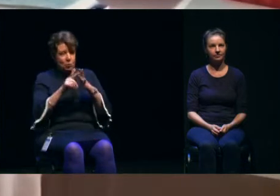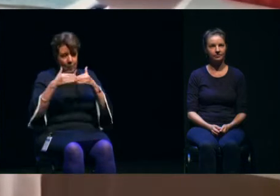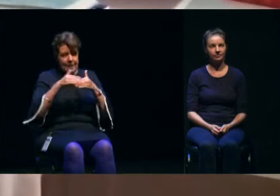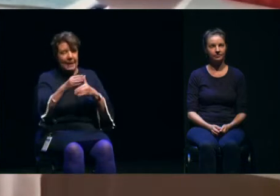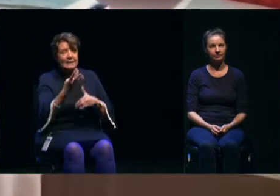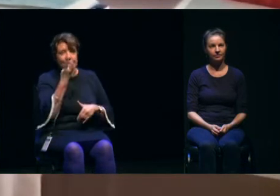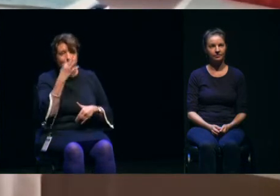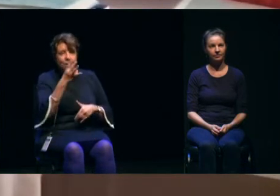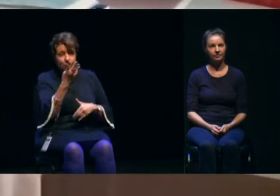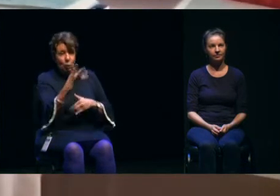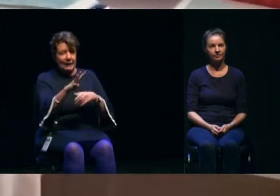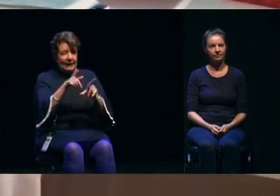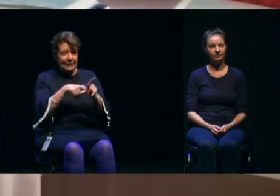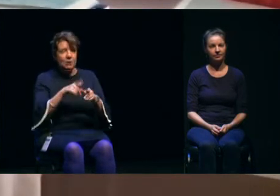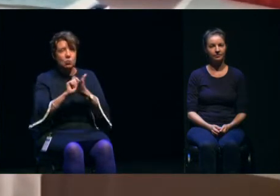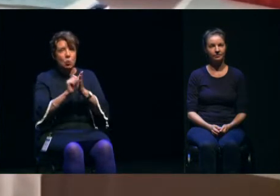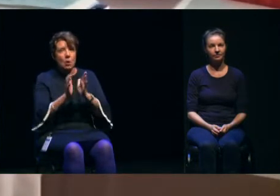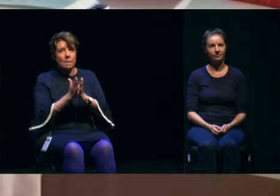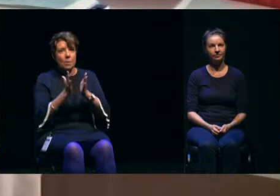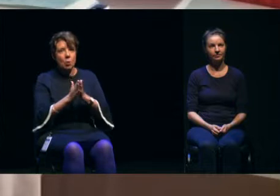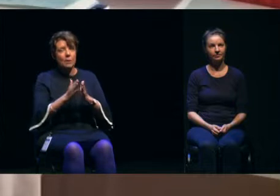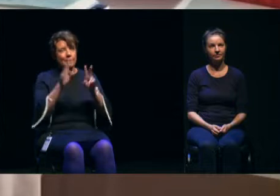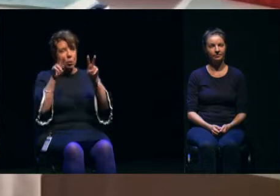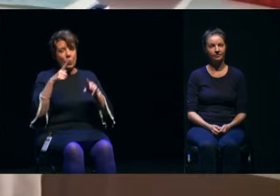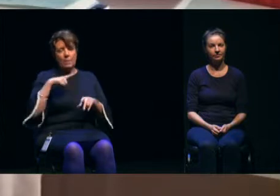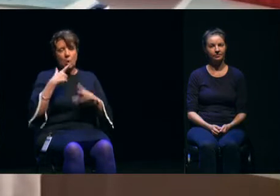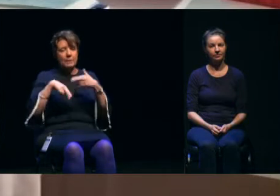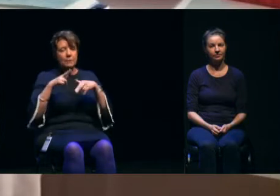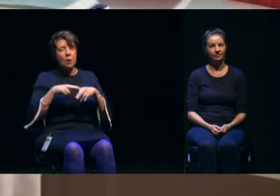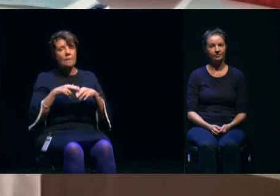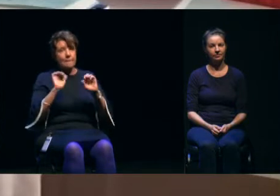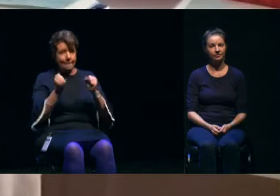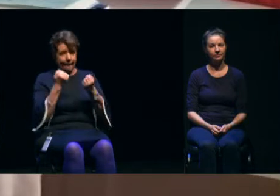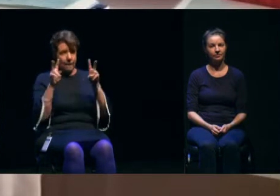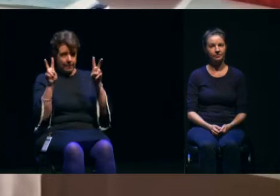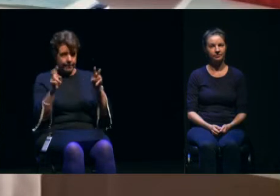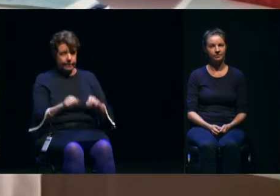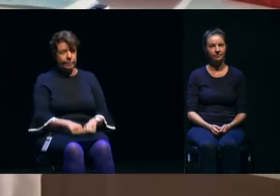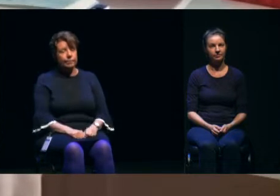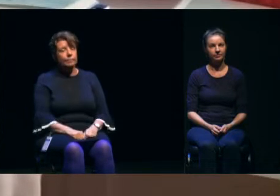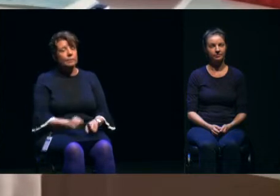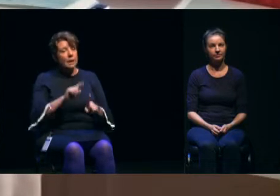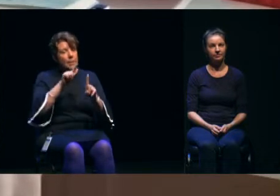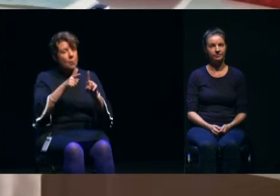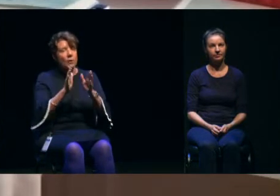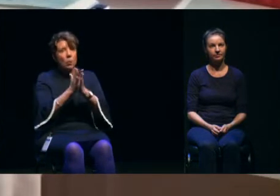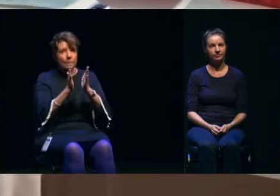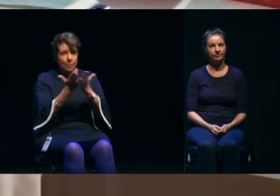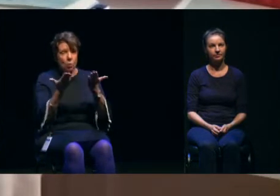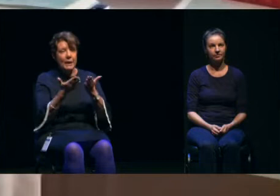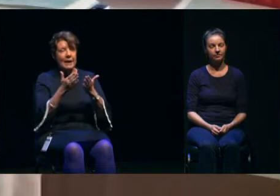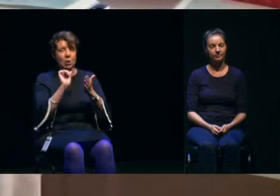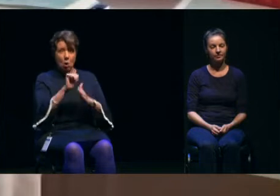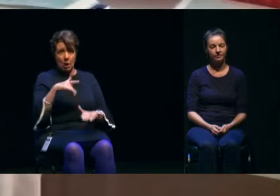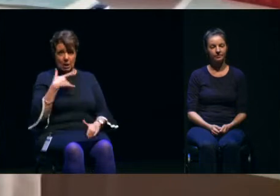years. And she wrote a book called The Purpose of Power. And the whole point of her of the book and her life is